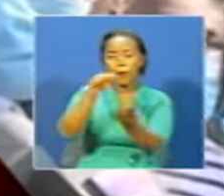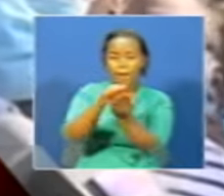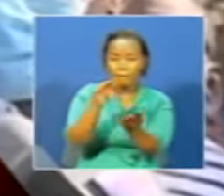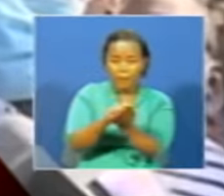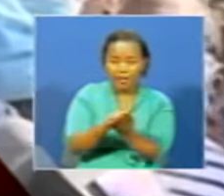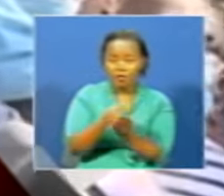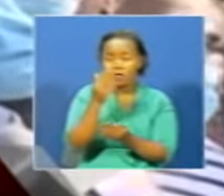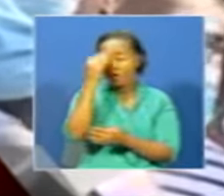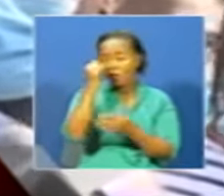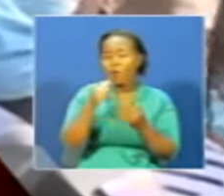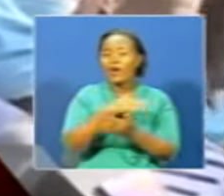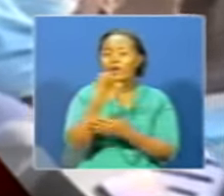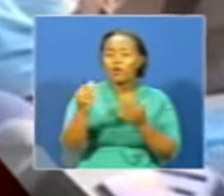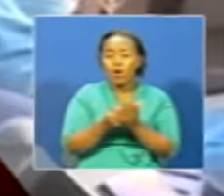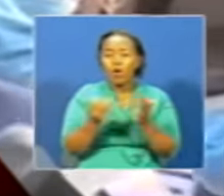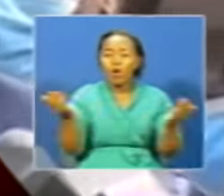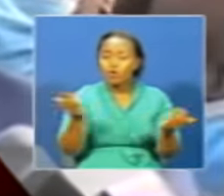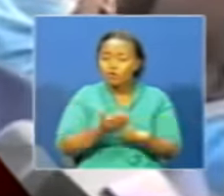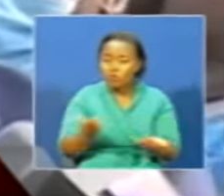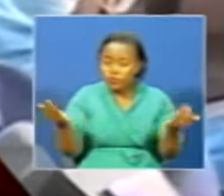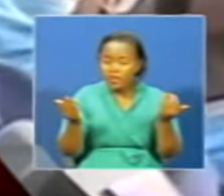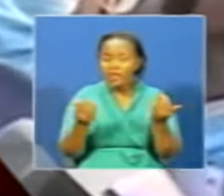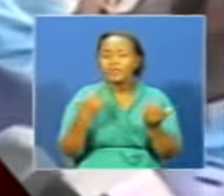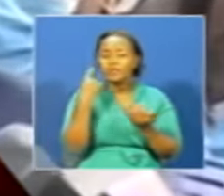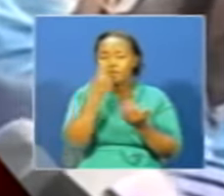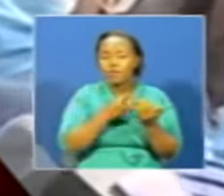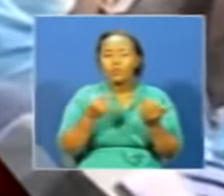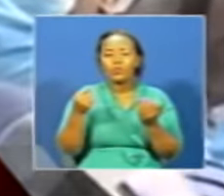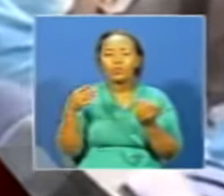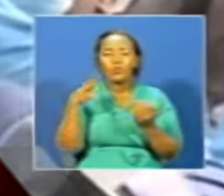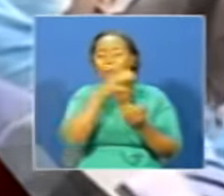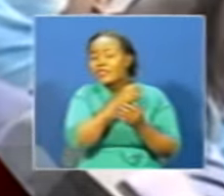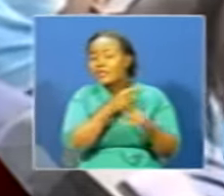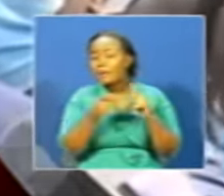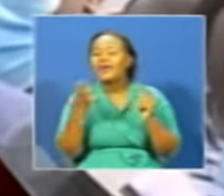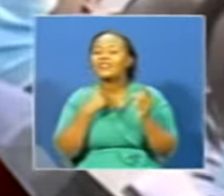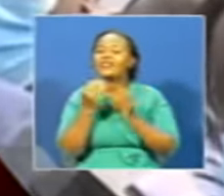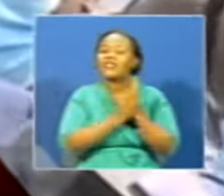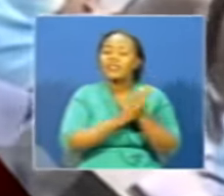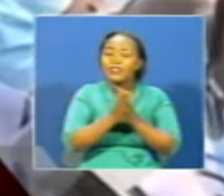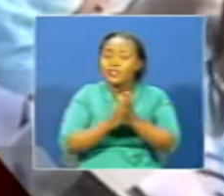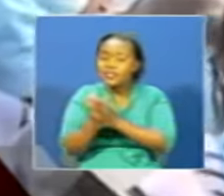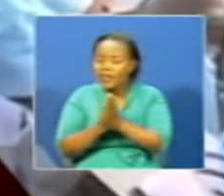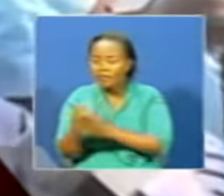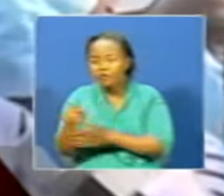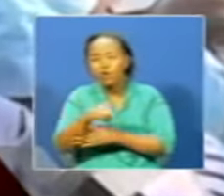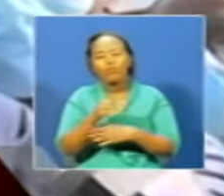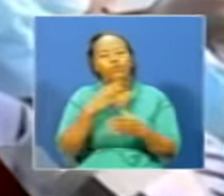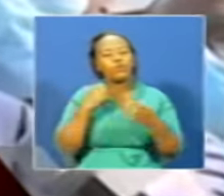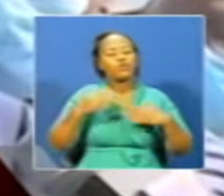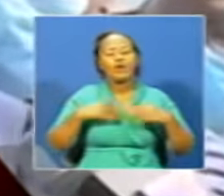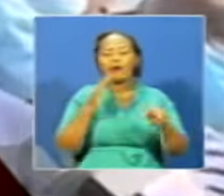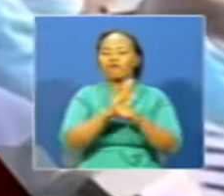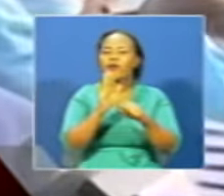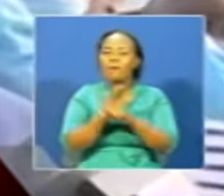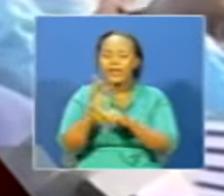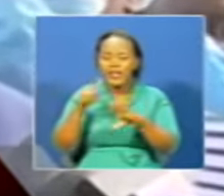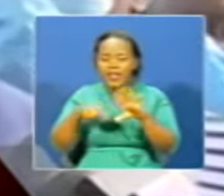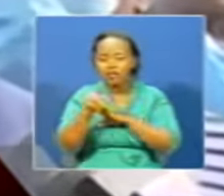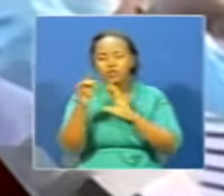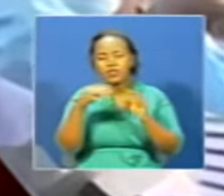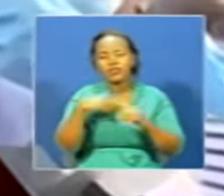the children that just miss but deserve, we still need to have their list. Are we together